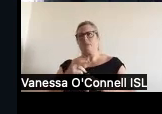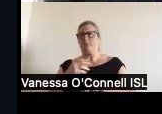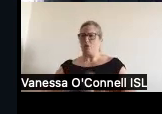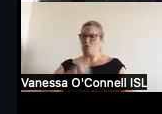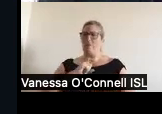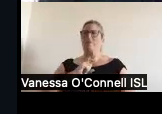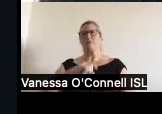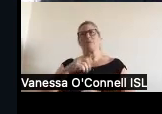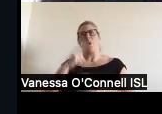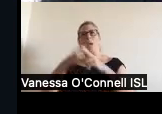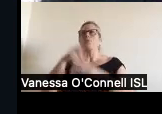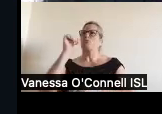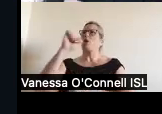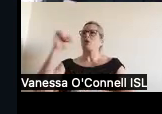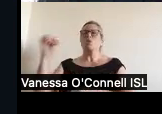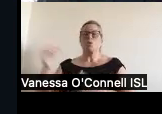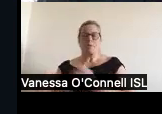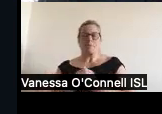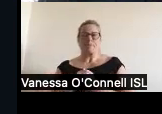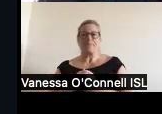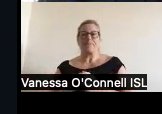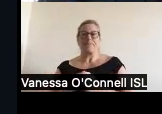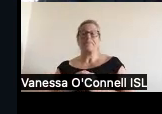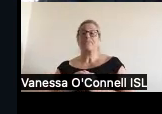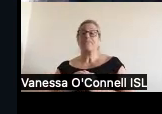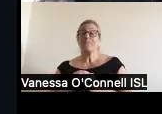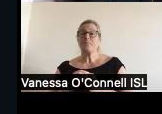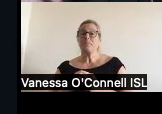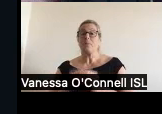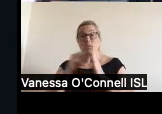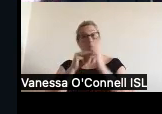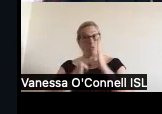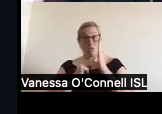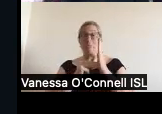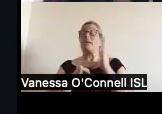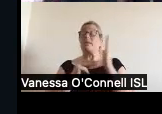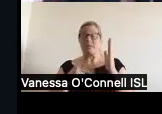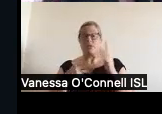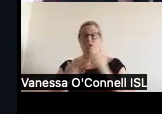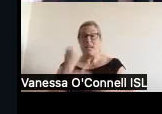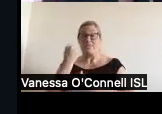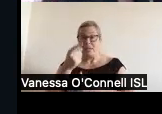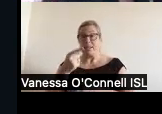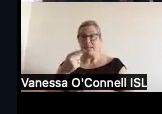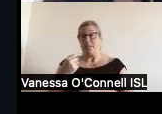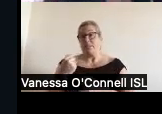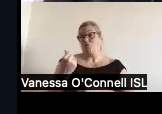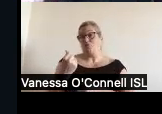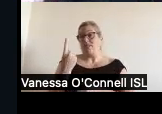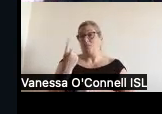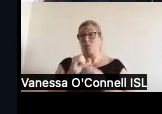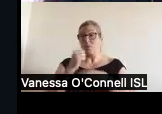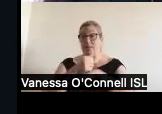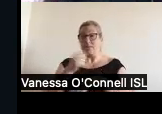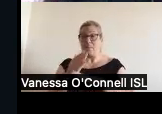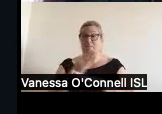doors. So our training program has been quite successful. This is the most recent one that we ran this year before the council election, and a few